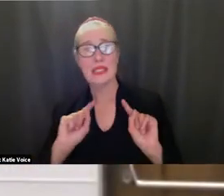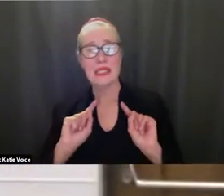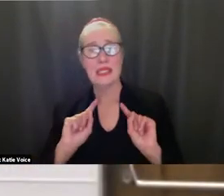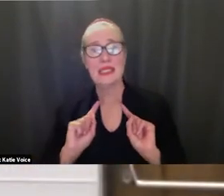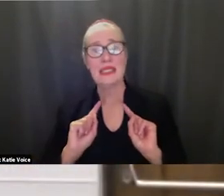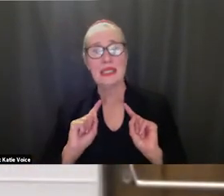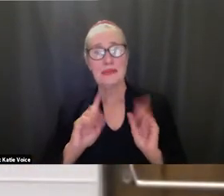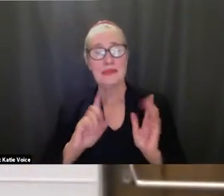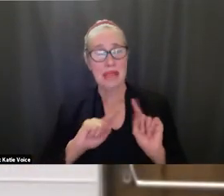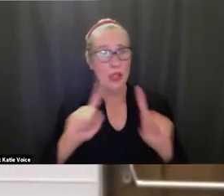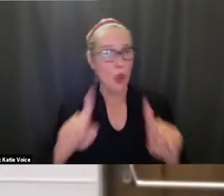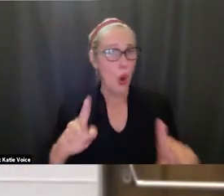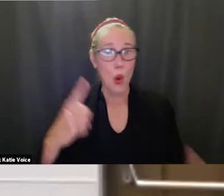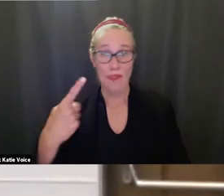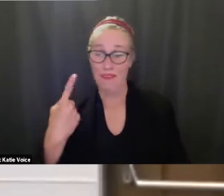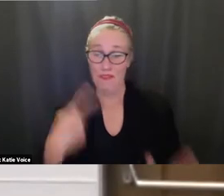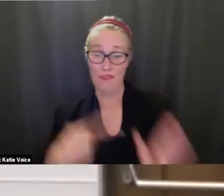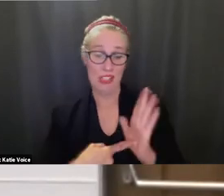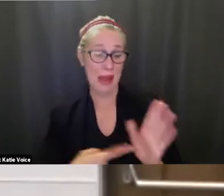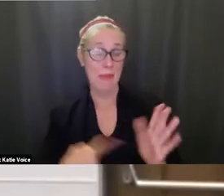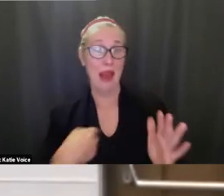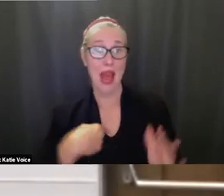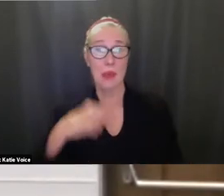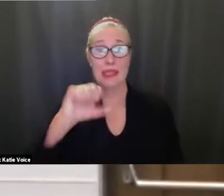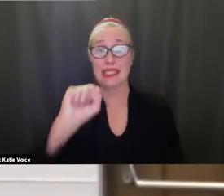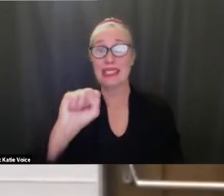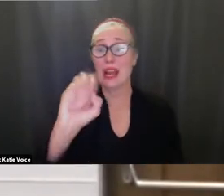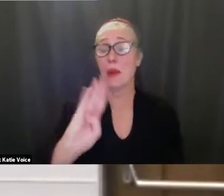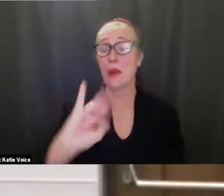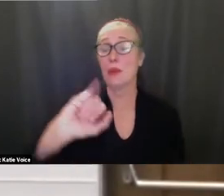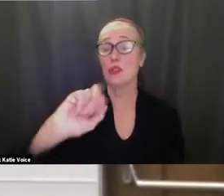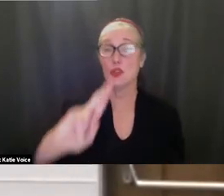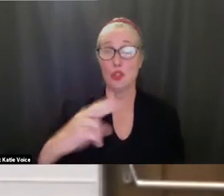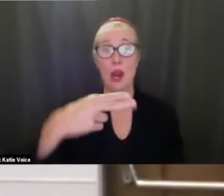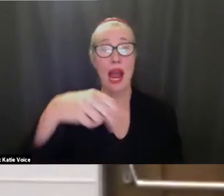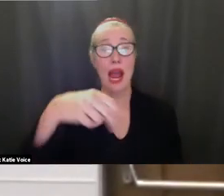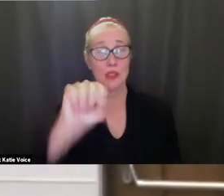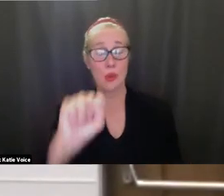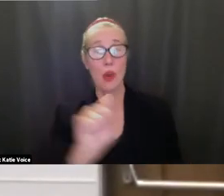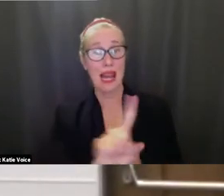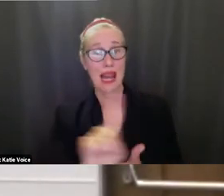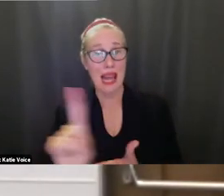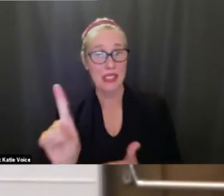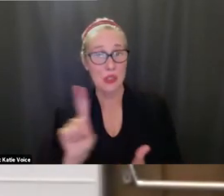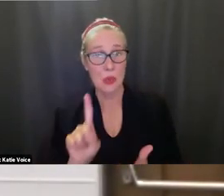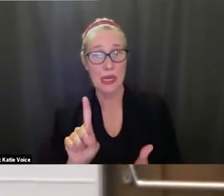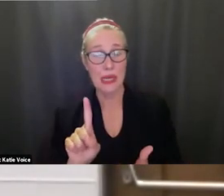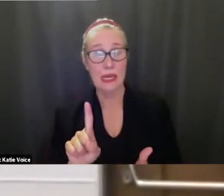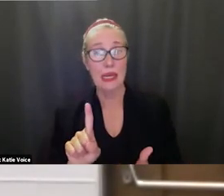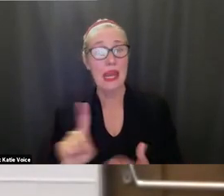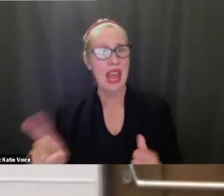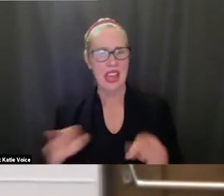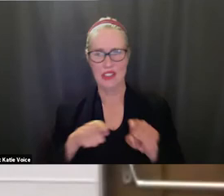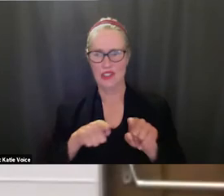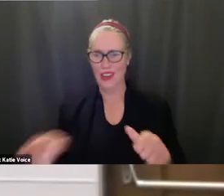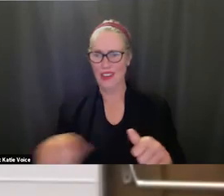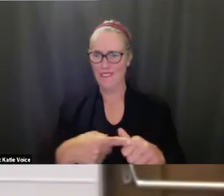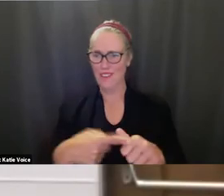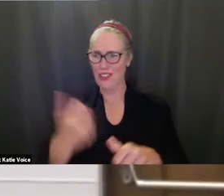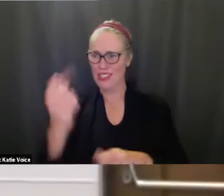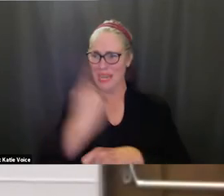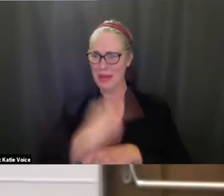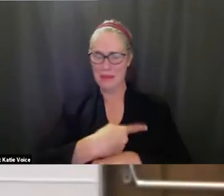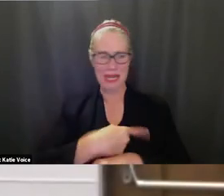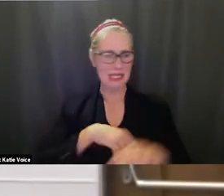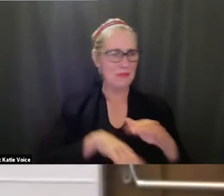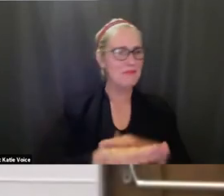for instance i was at santa barbara junior high last week for their clinic and within 10 the first 10 minutes i walked in and it was